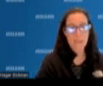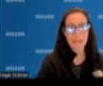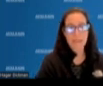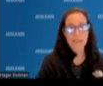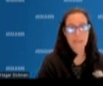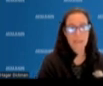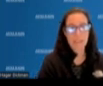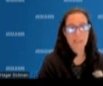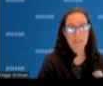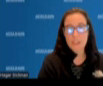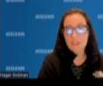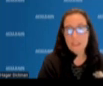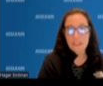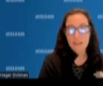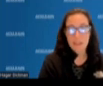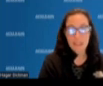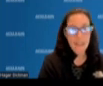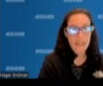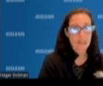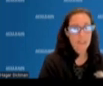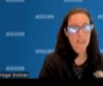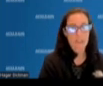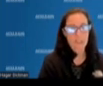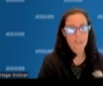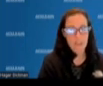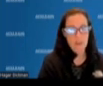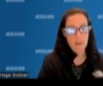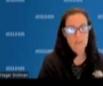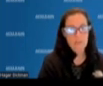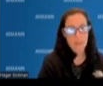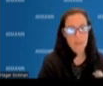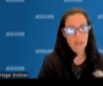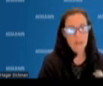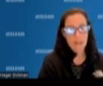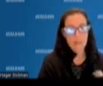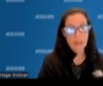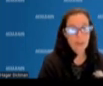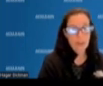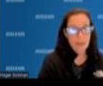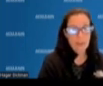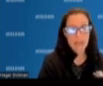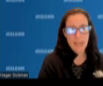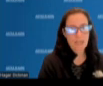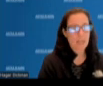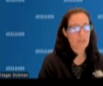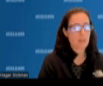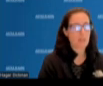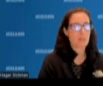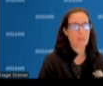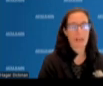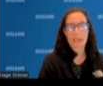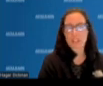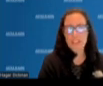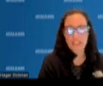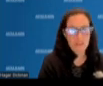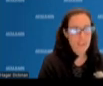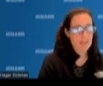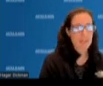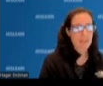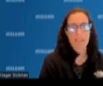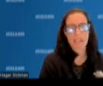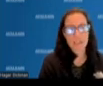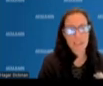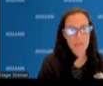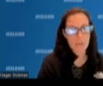Medi-Cal is and doesn't understand that the services that they're getting are actually paid for by Medi-Cal. So